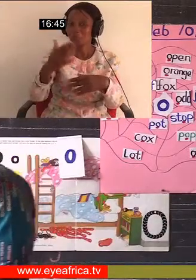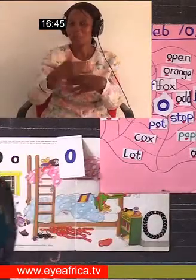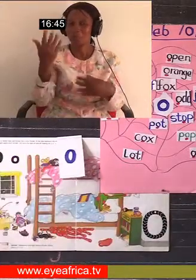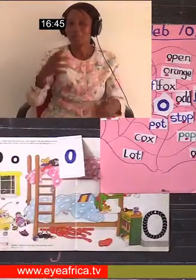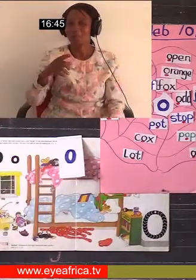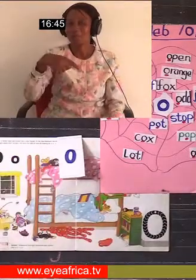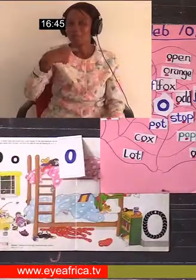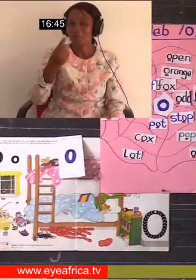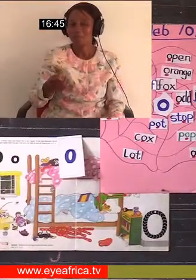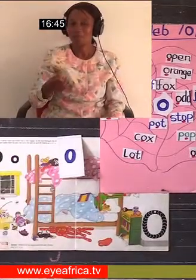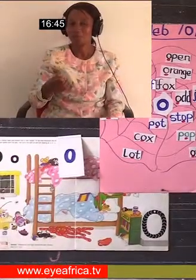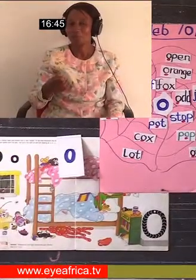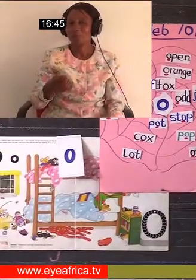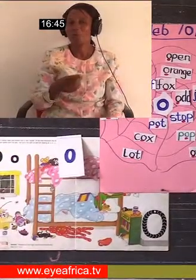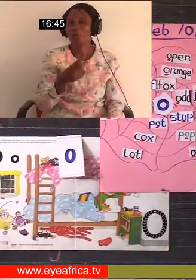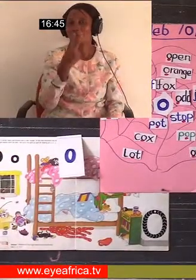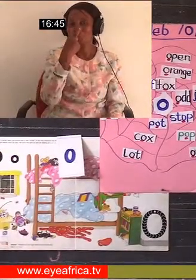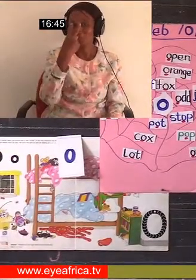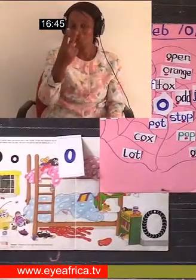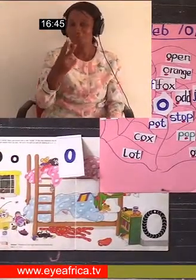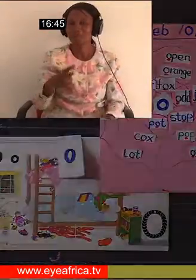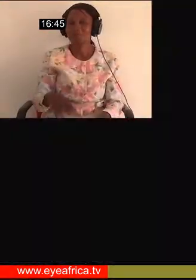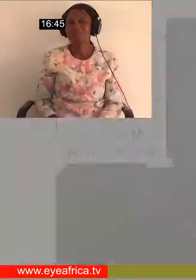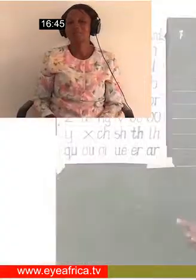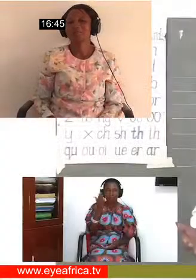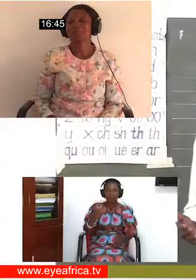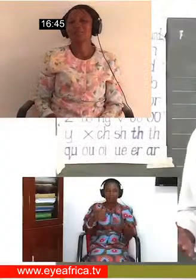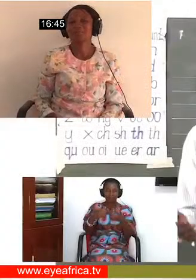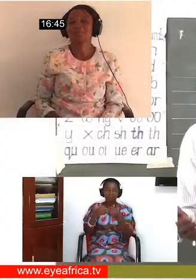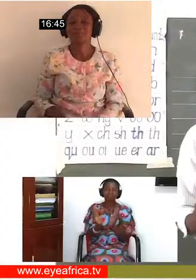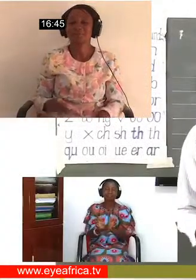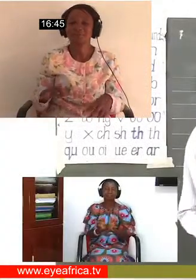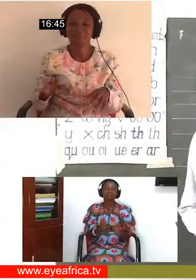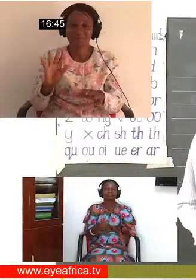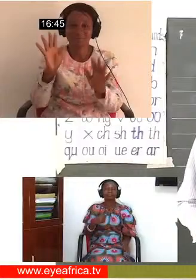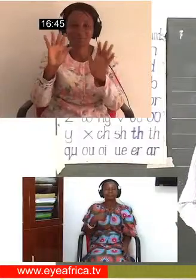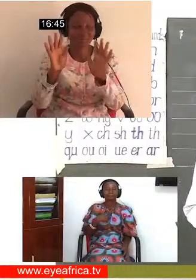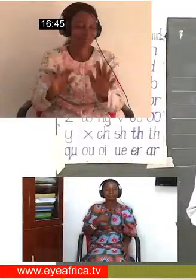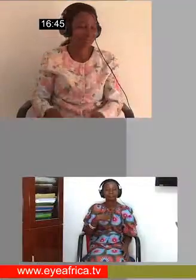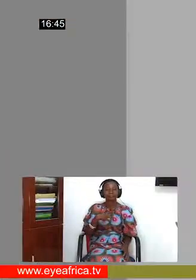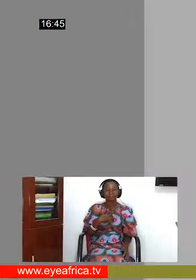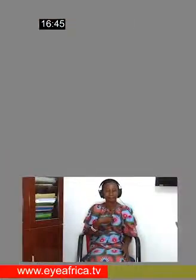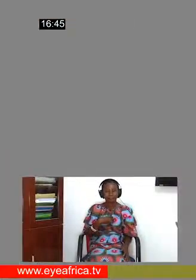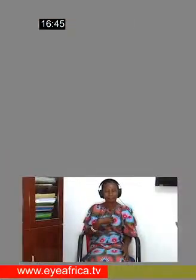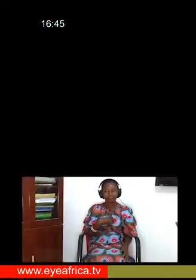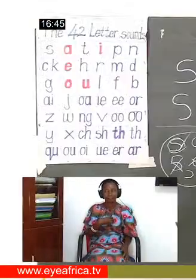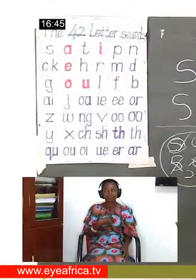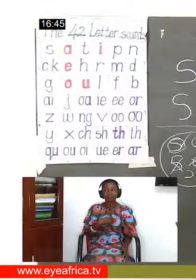for listening and viewing.